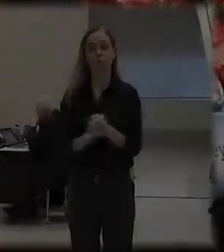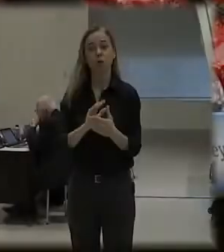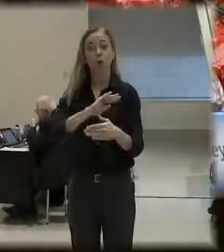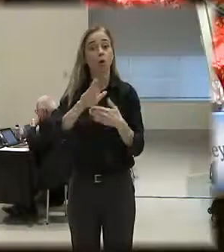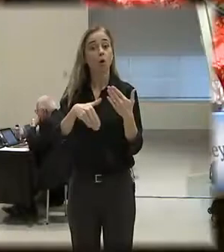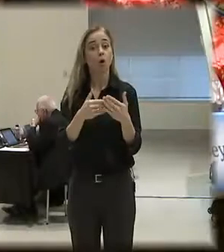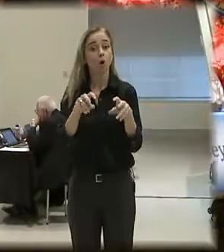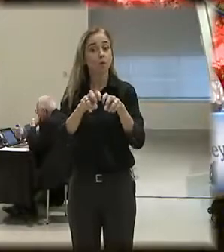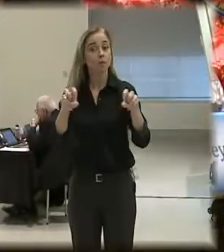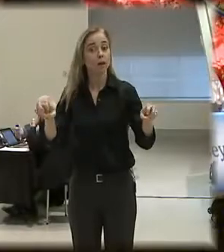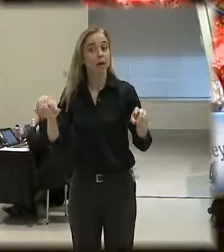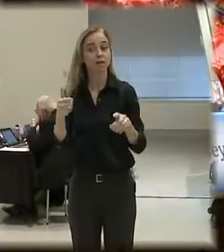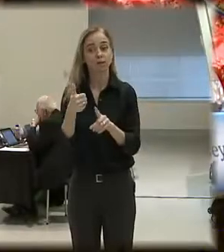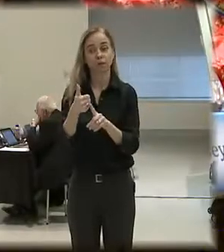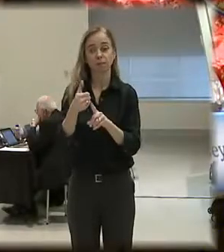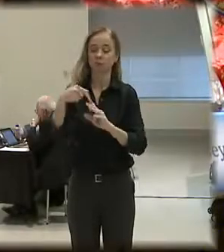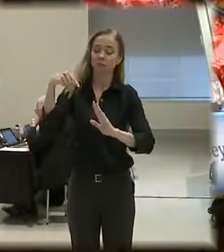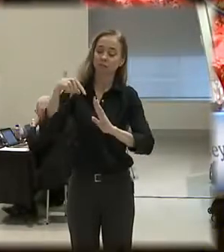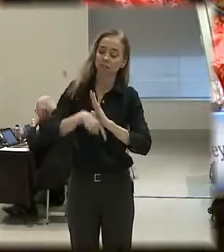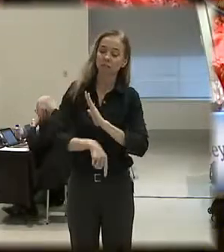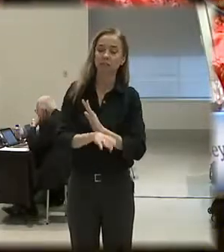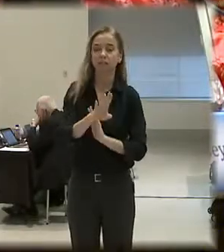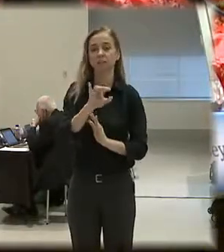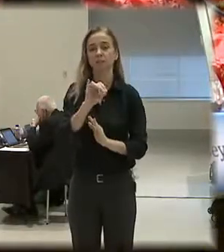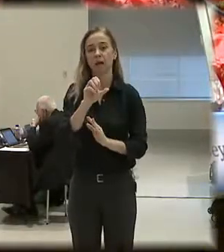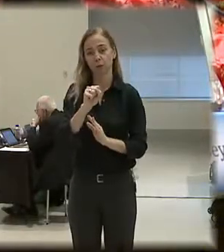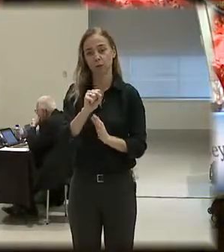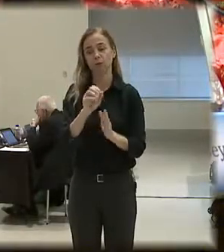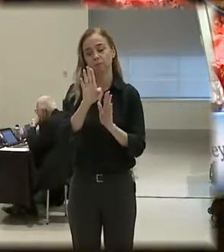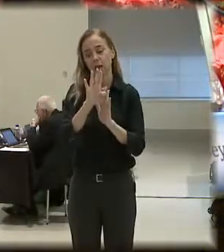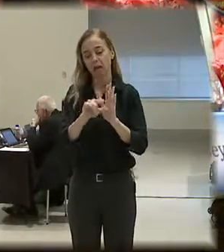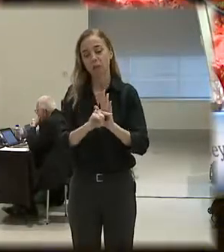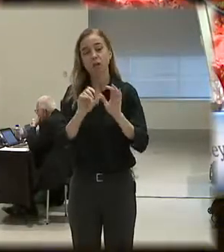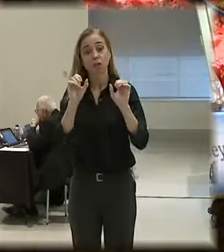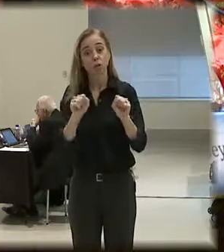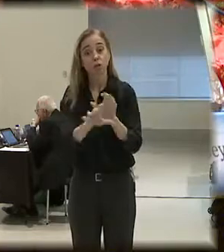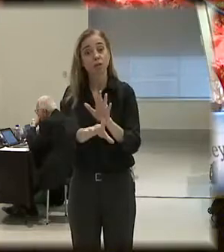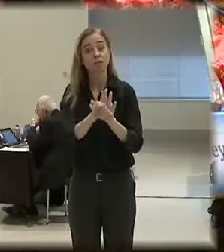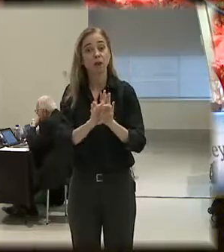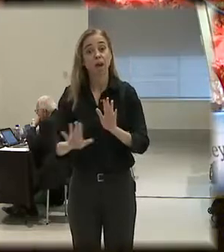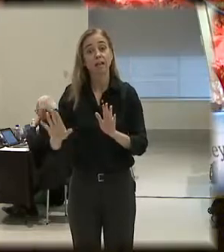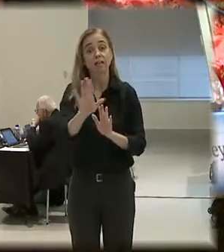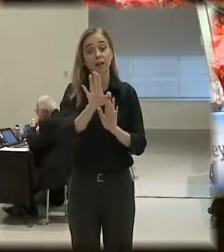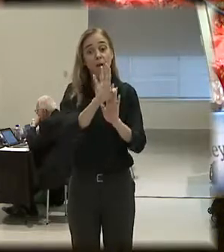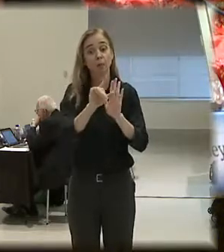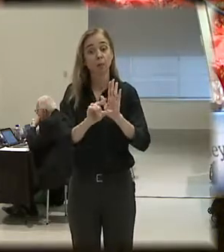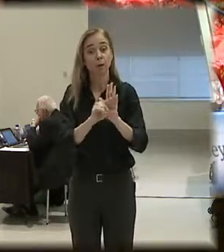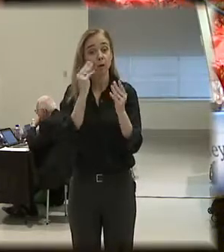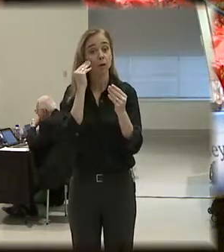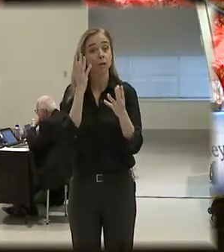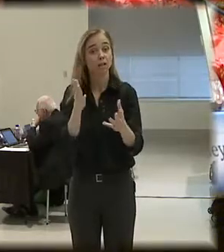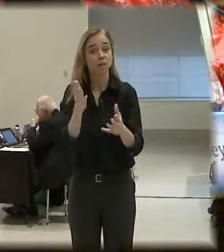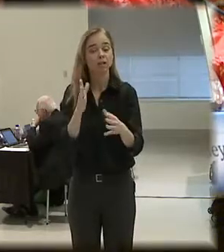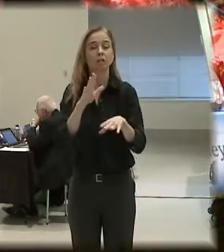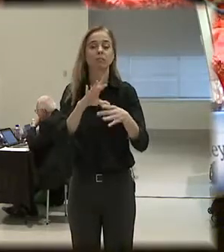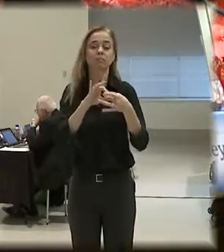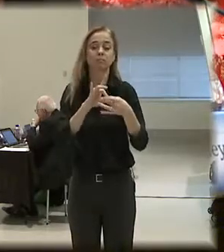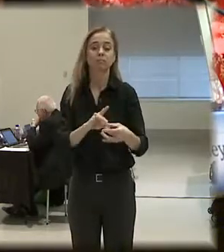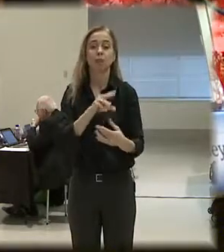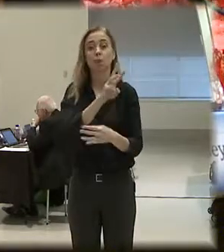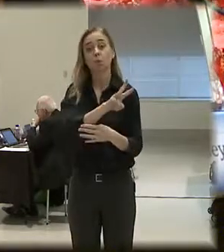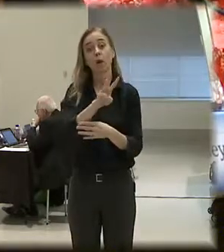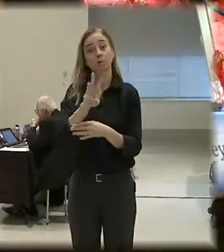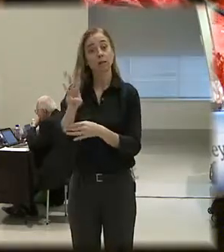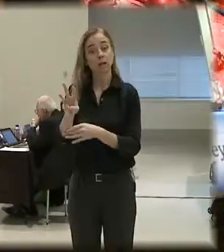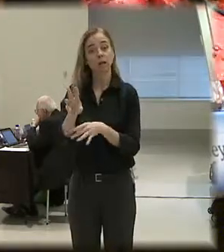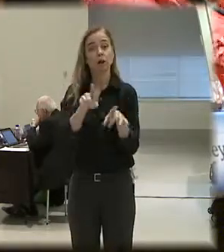All of our panelists have extensive bios. You can find those bios on our website, and also